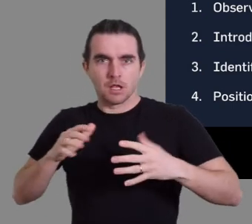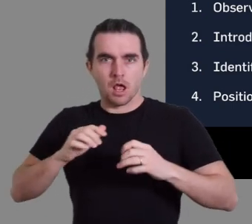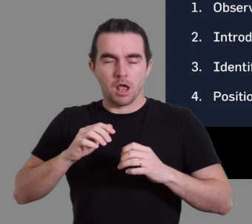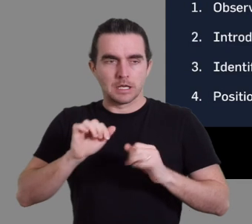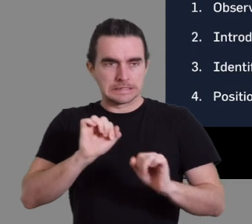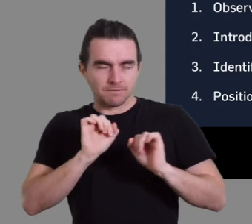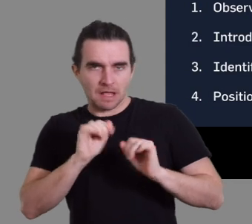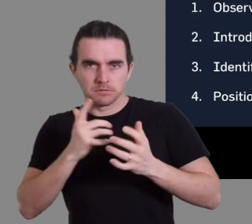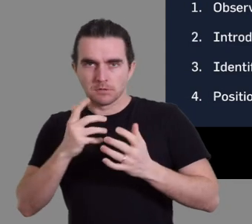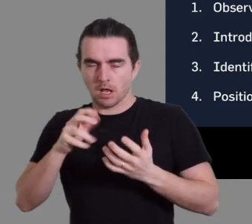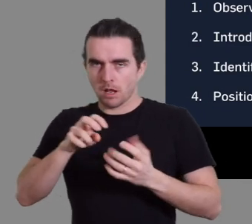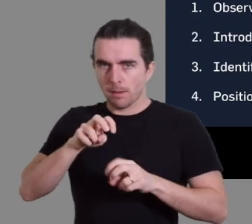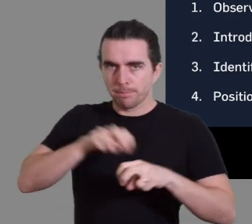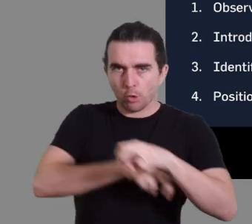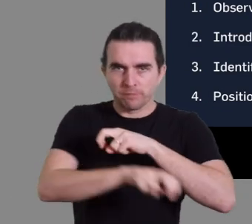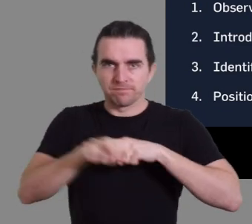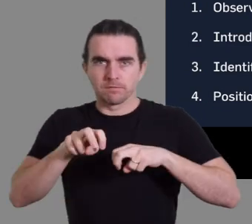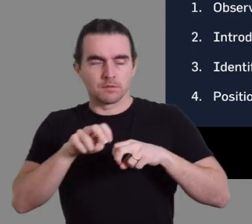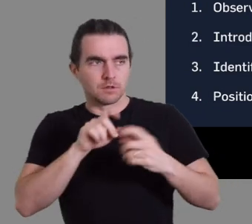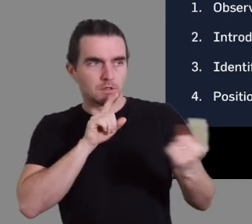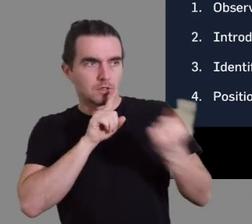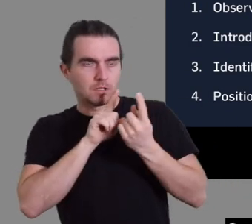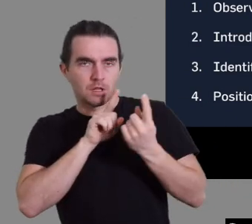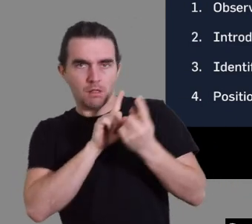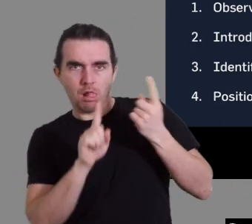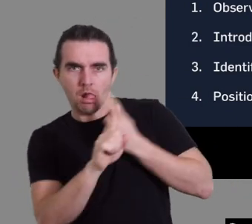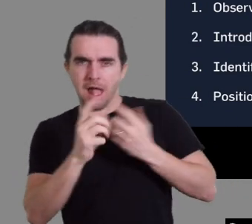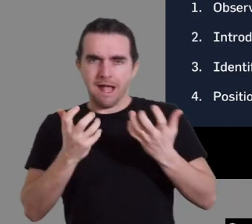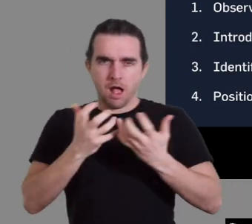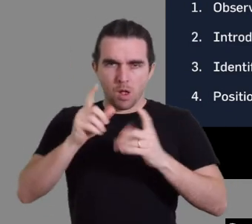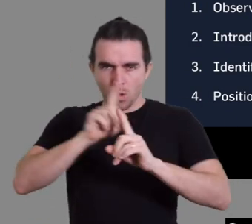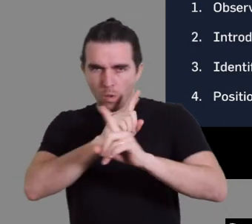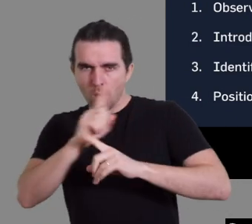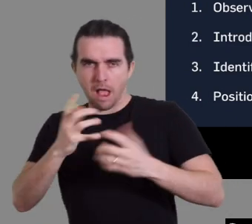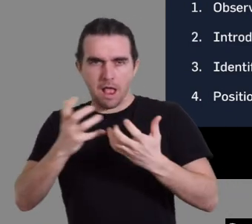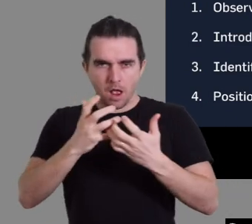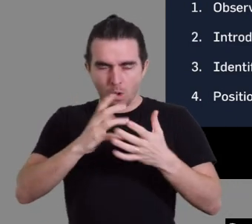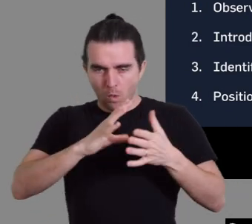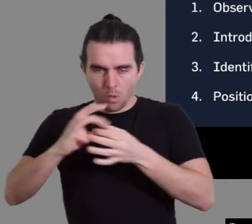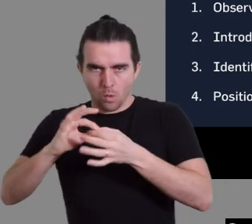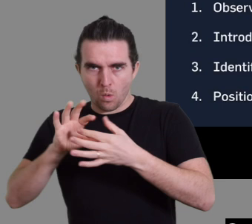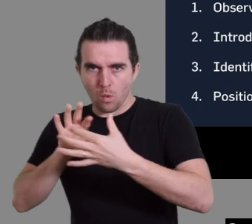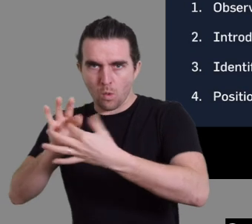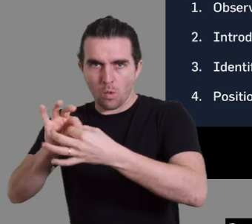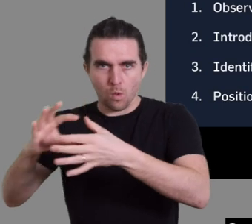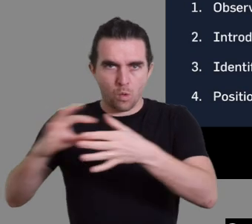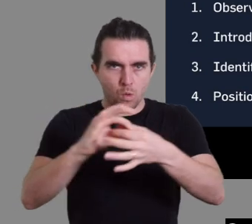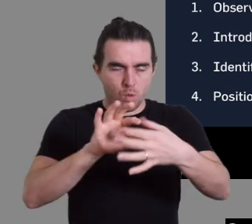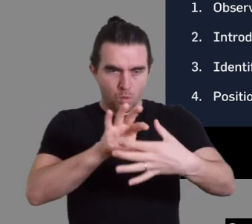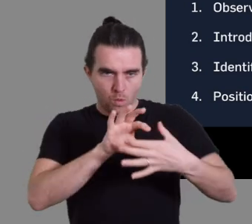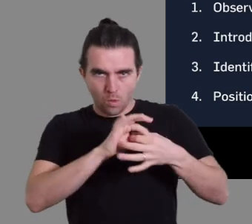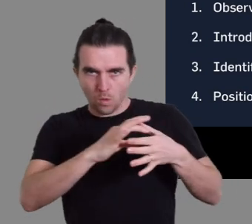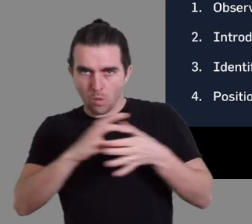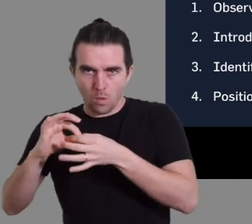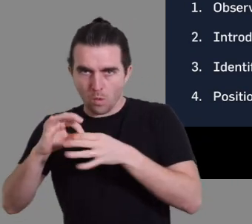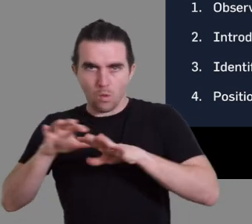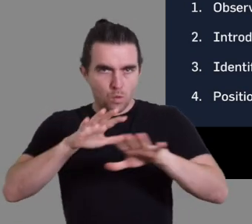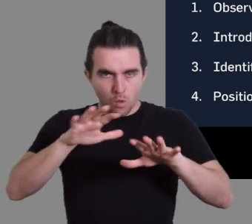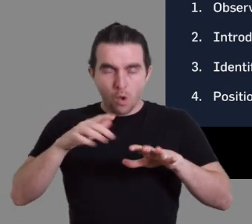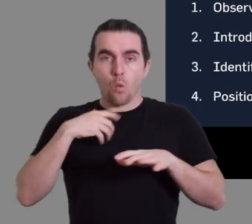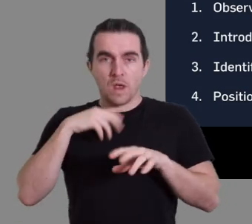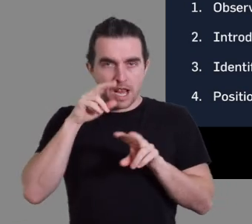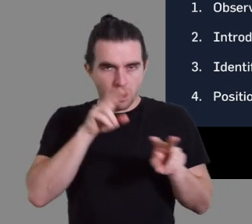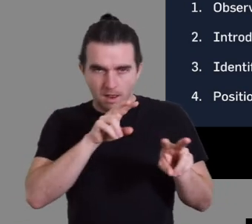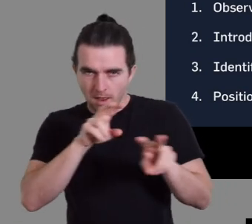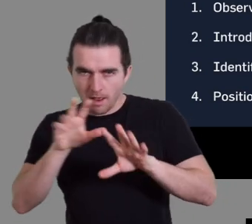movement within it against the attacker. So where are they relative to each other? And then